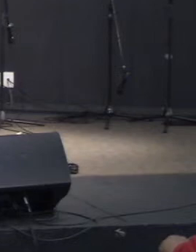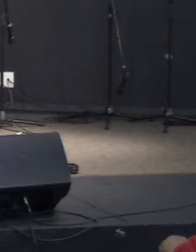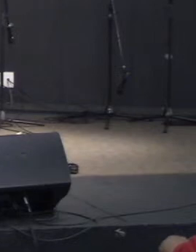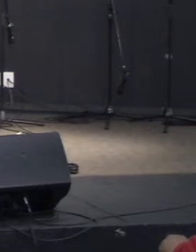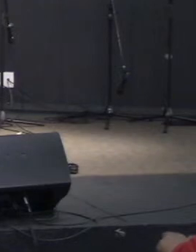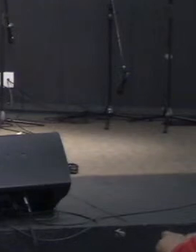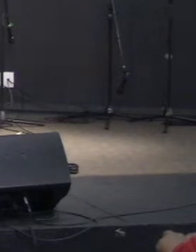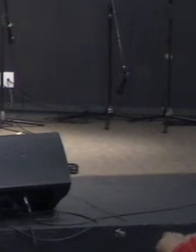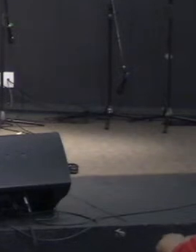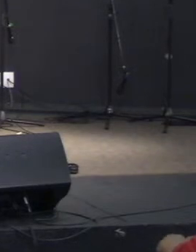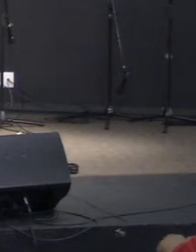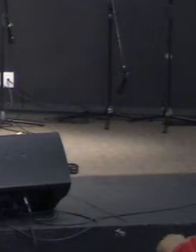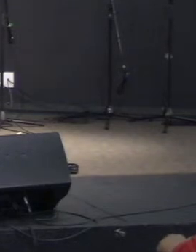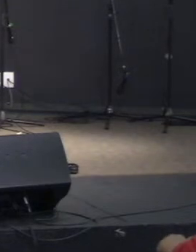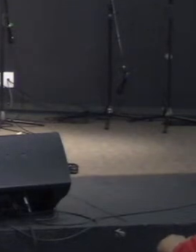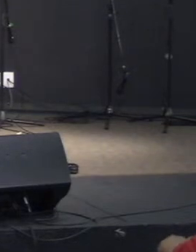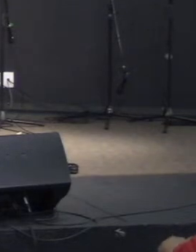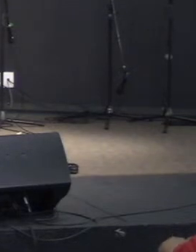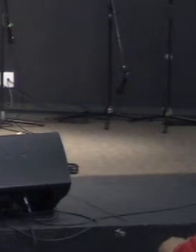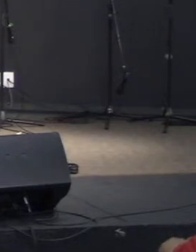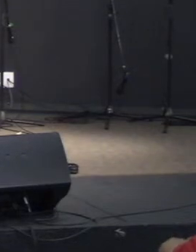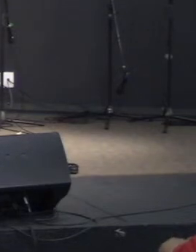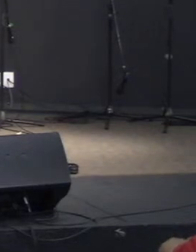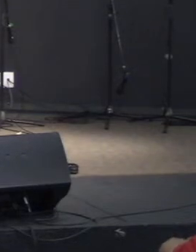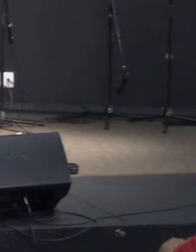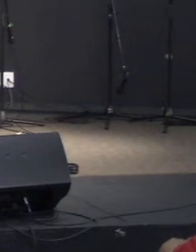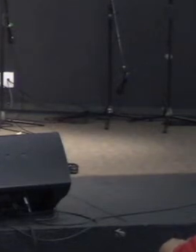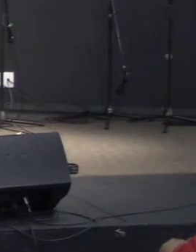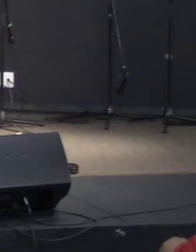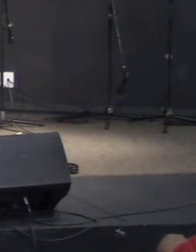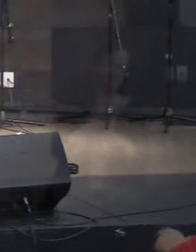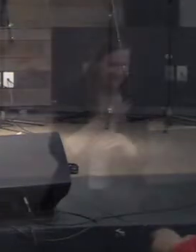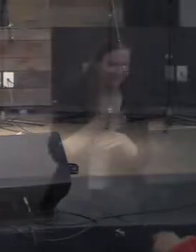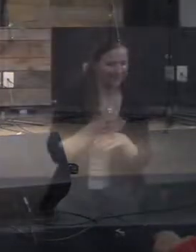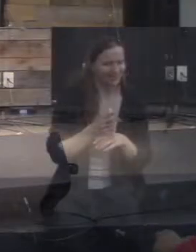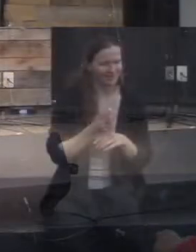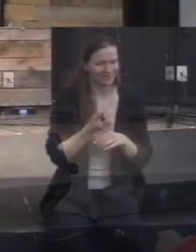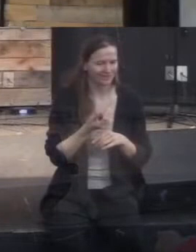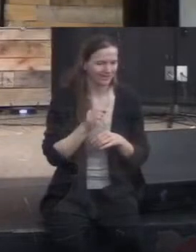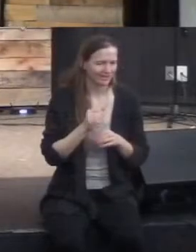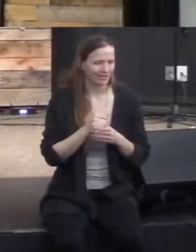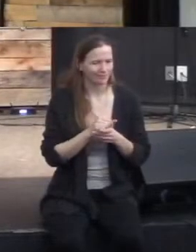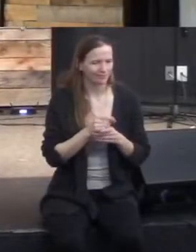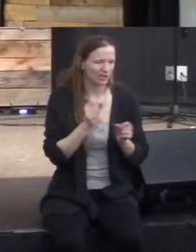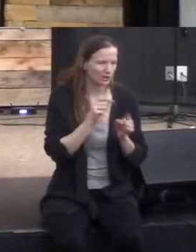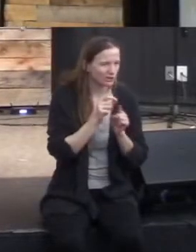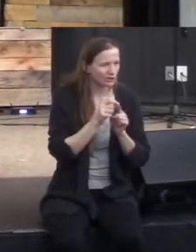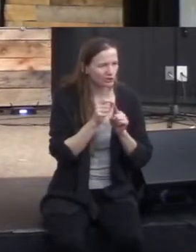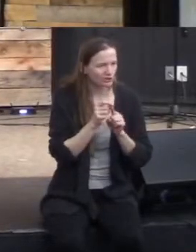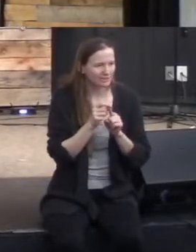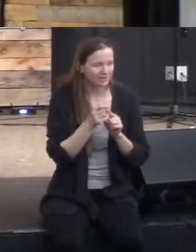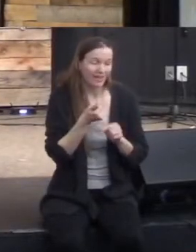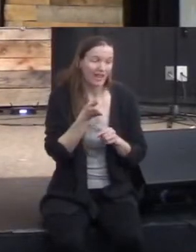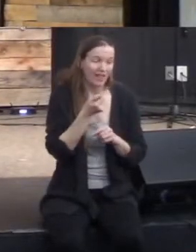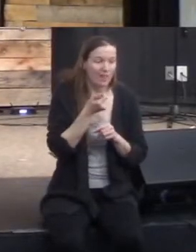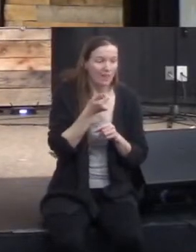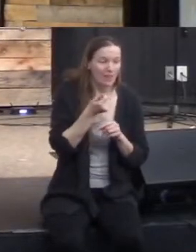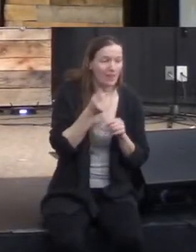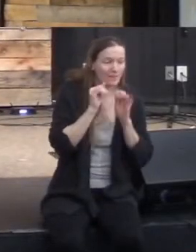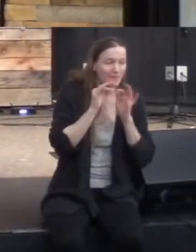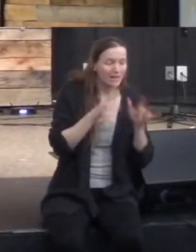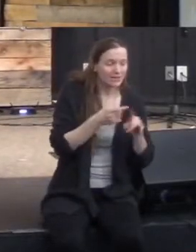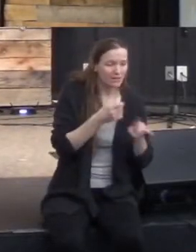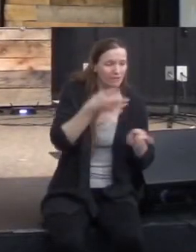Jacob, through a lot of other manipulation and a little sleight of hand and a little bit of blessing of God. God was not lying.